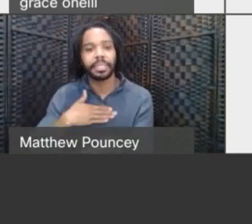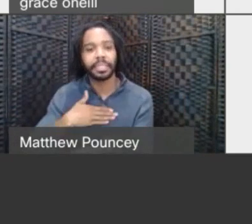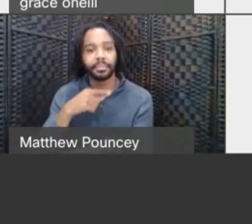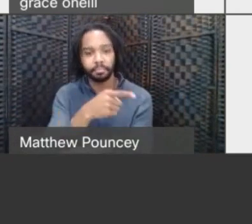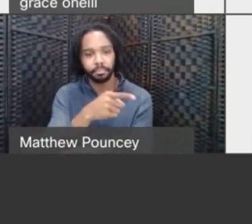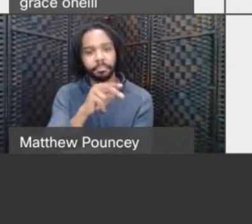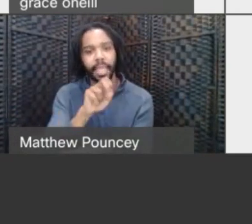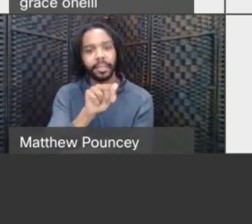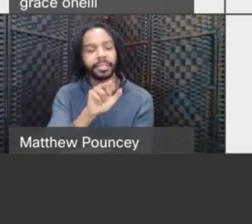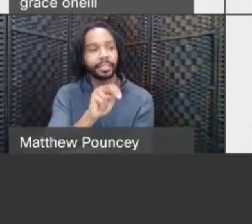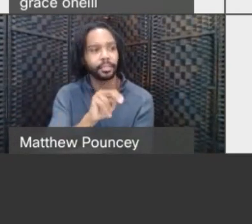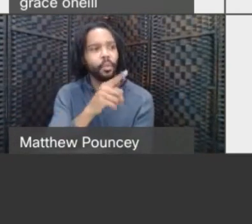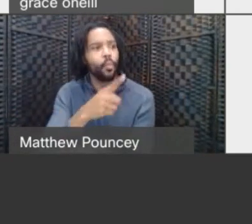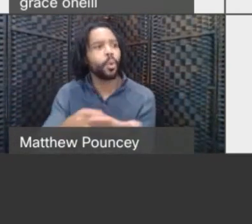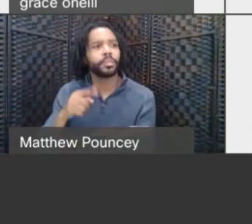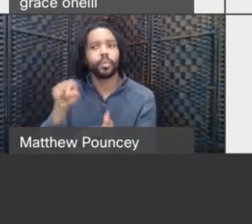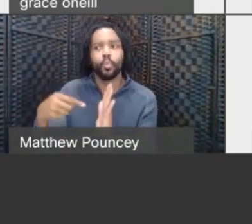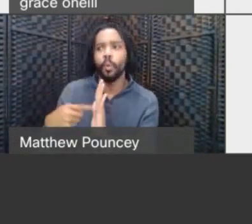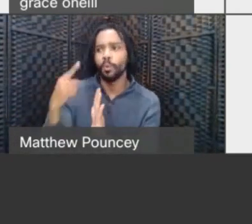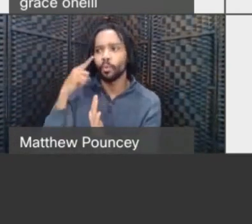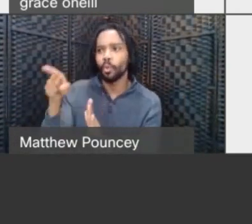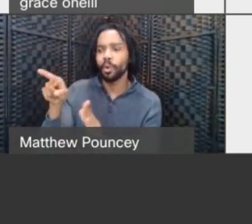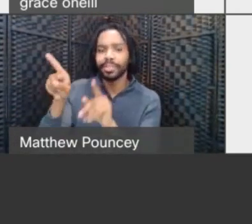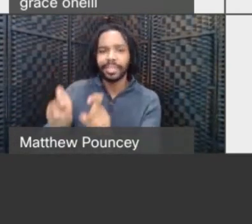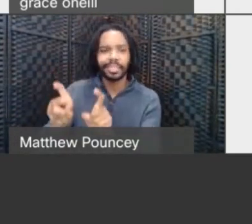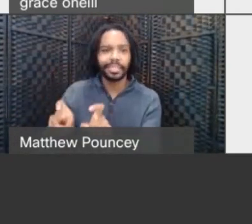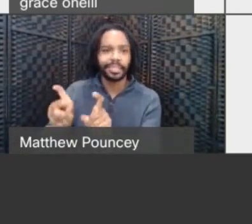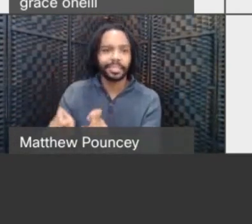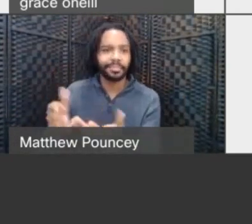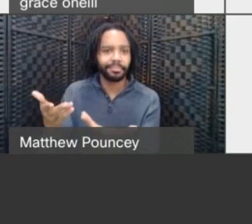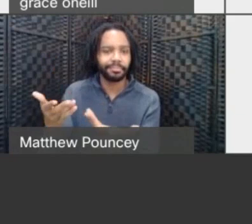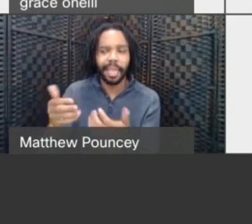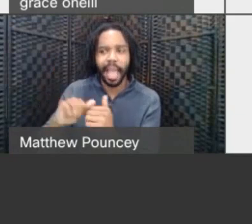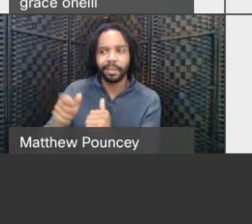the role that testing plays in ending a